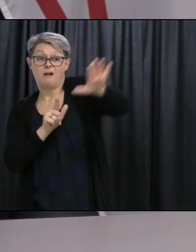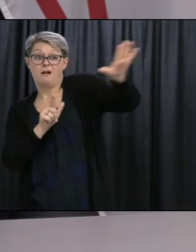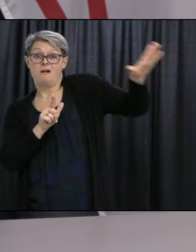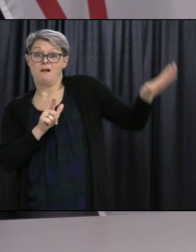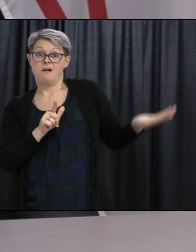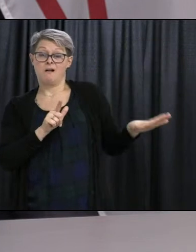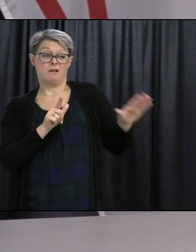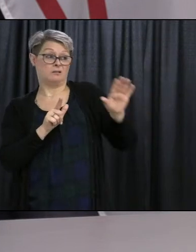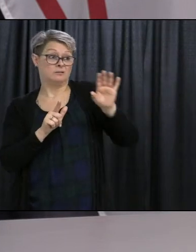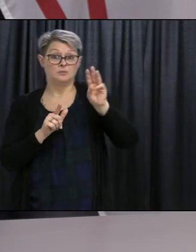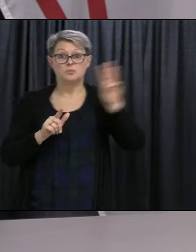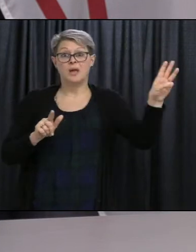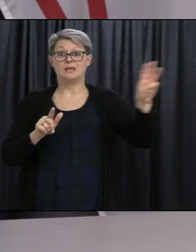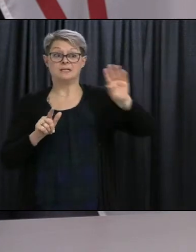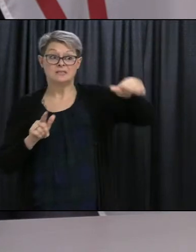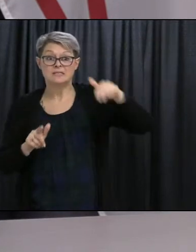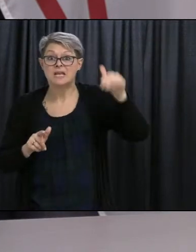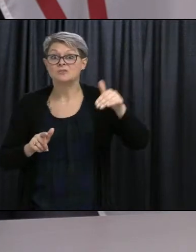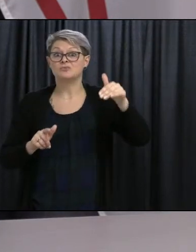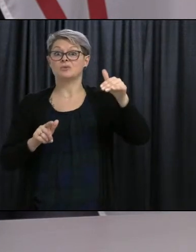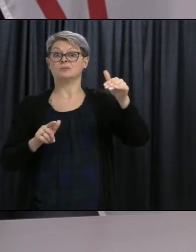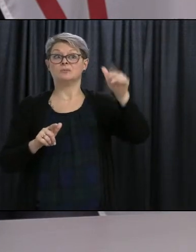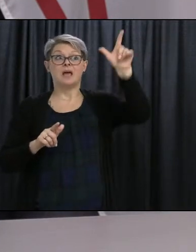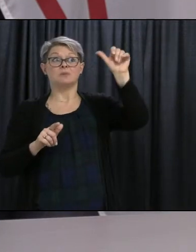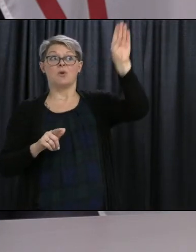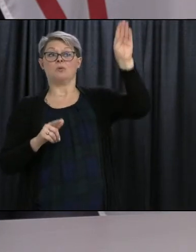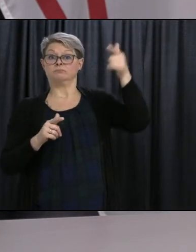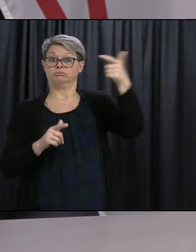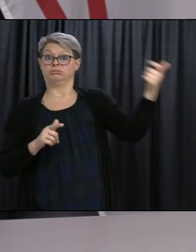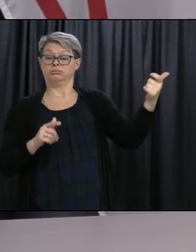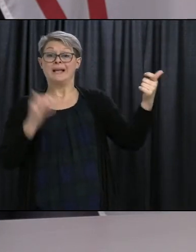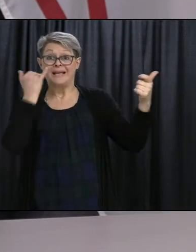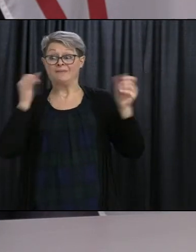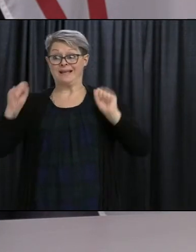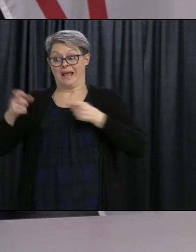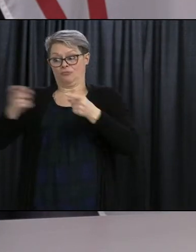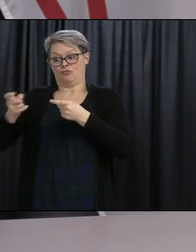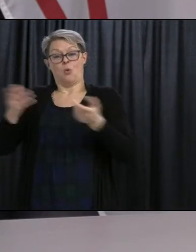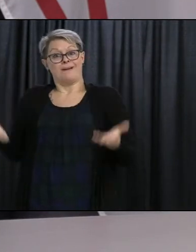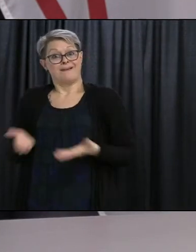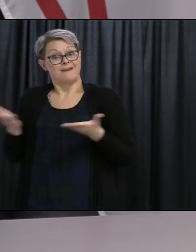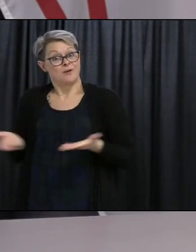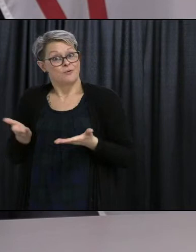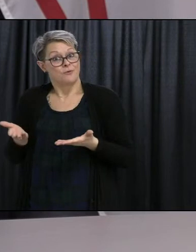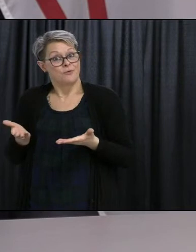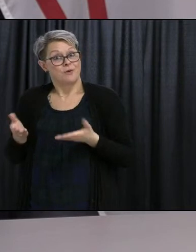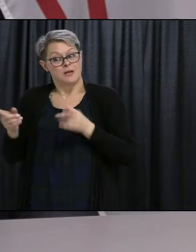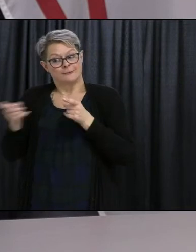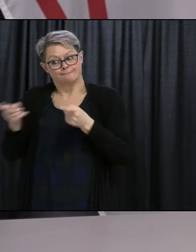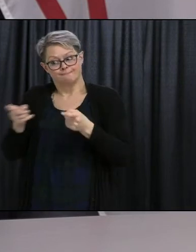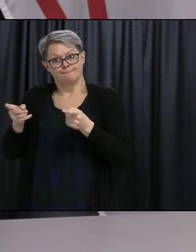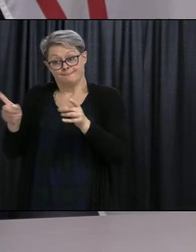do what we need to do to keep the spread as low as it can, then